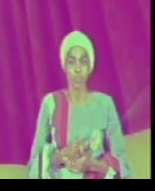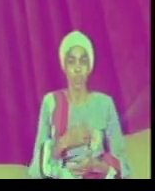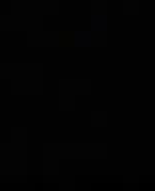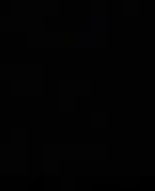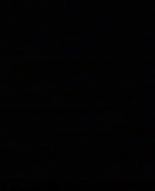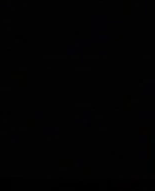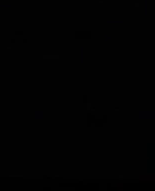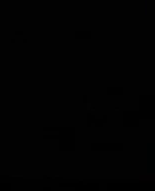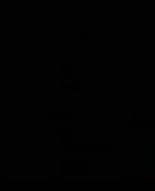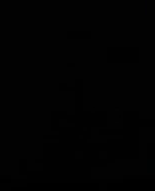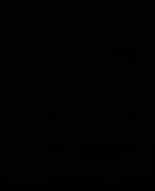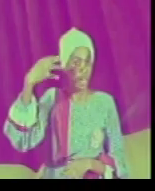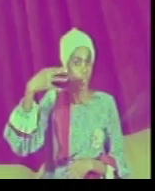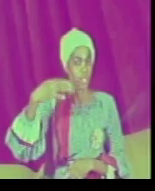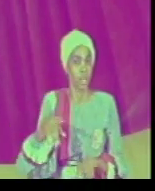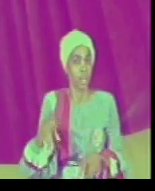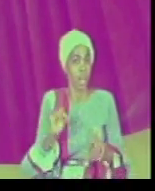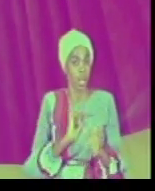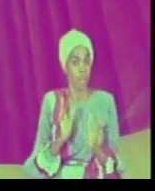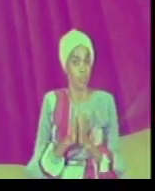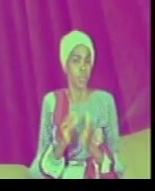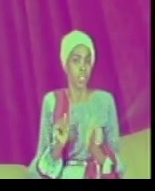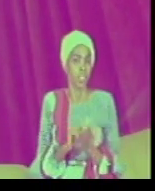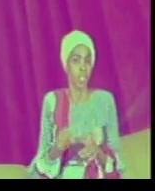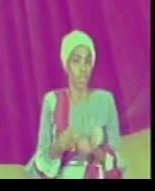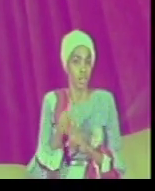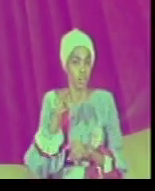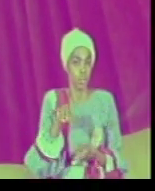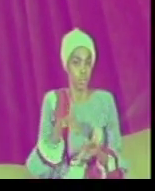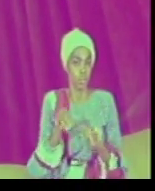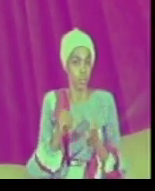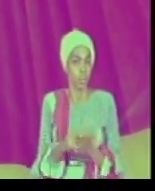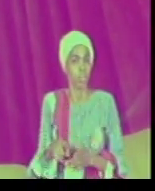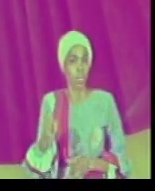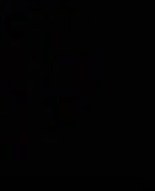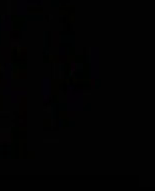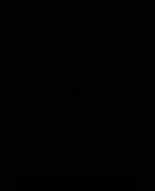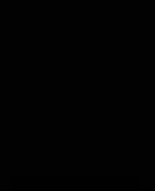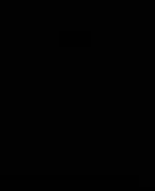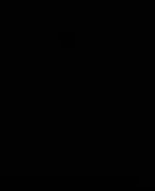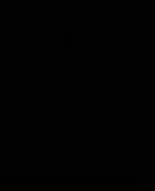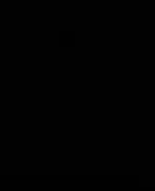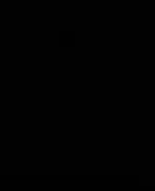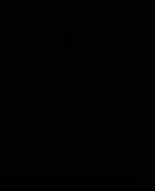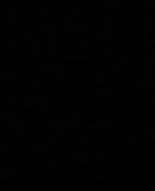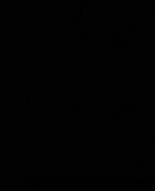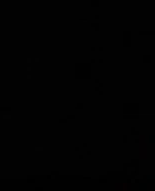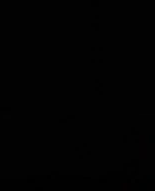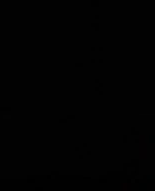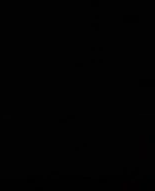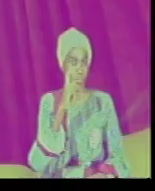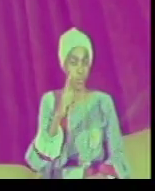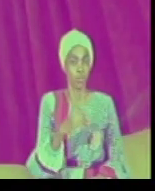I pray that as you do that, the Lord God will protect you and will make your